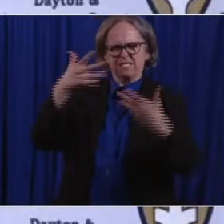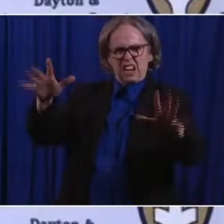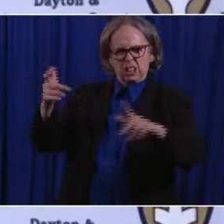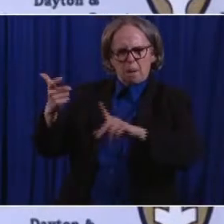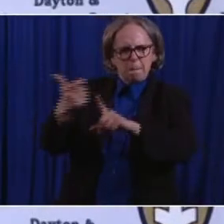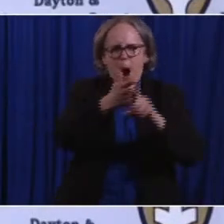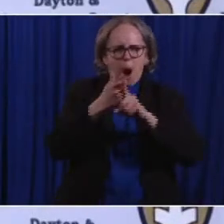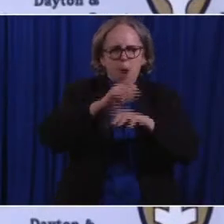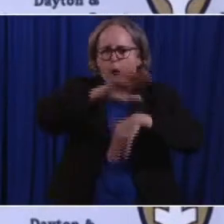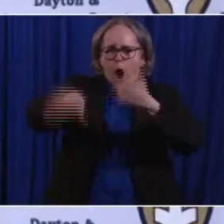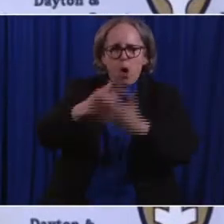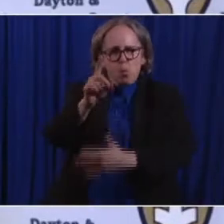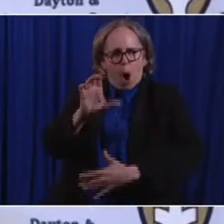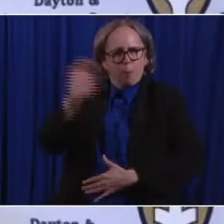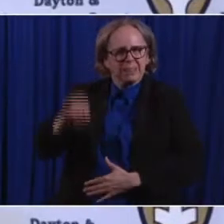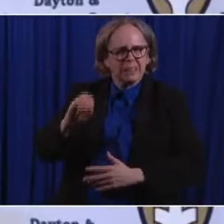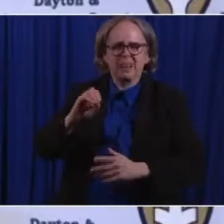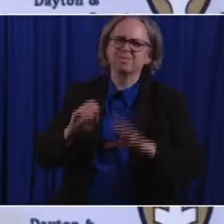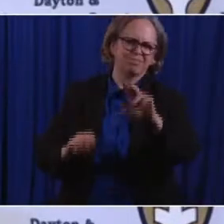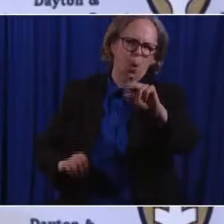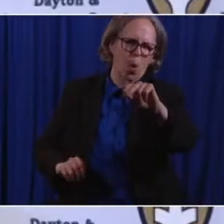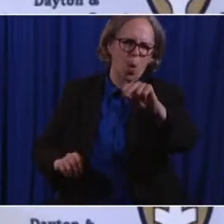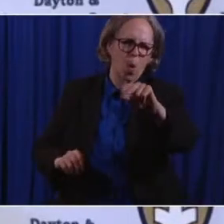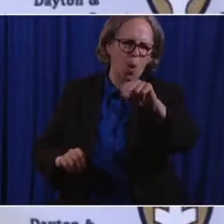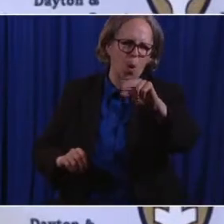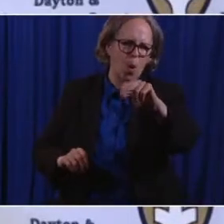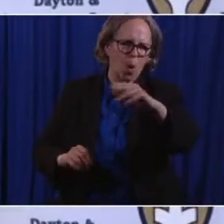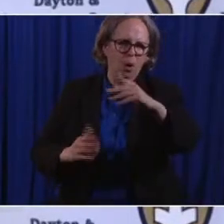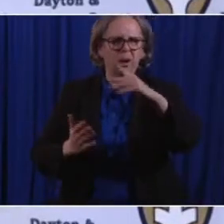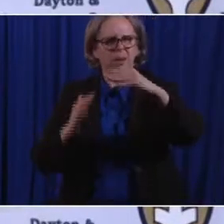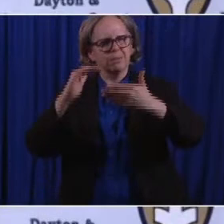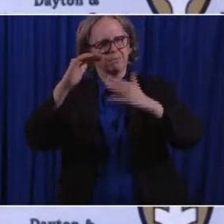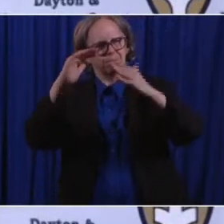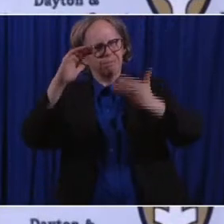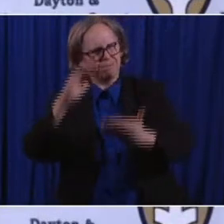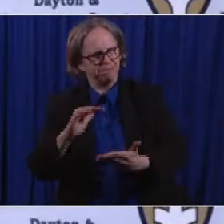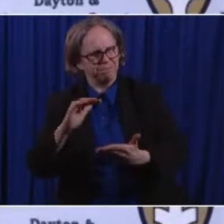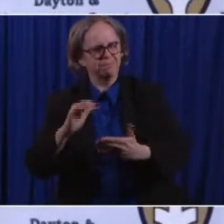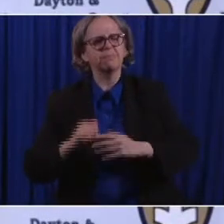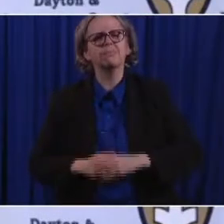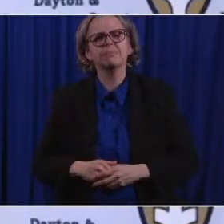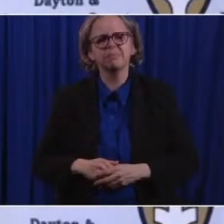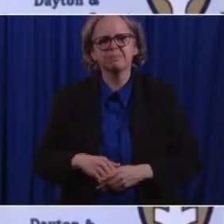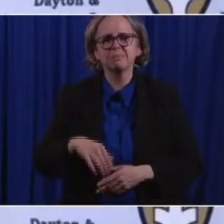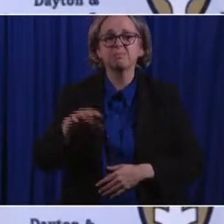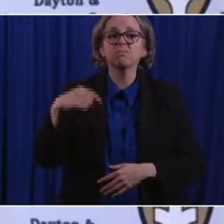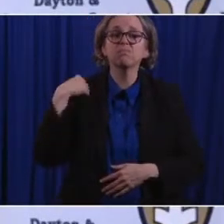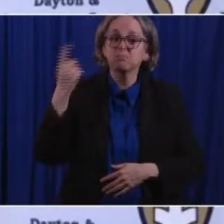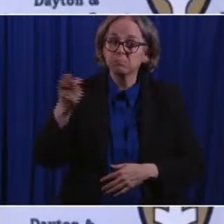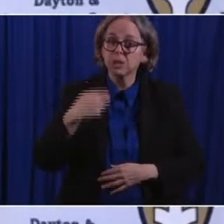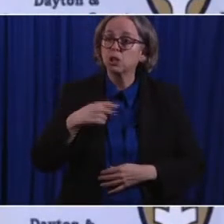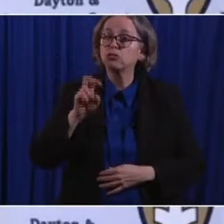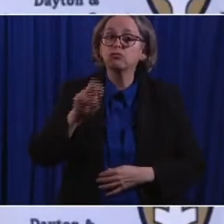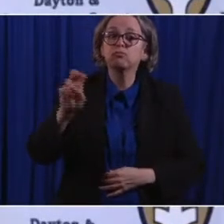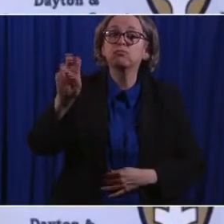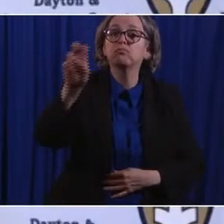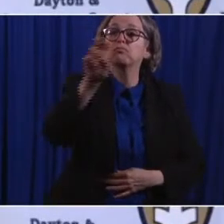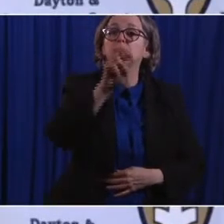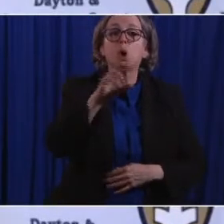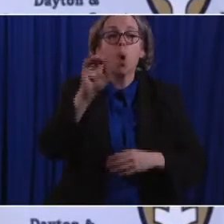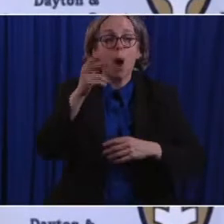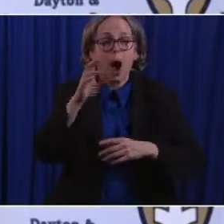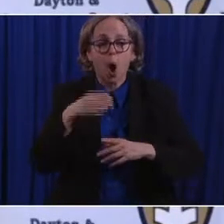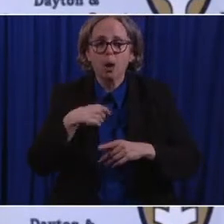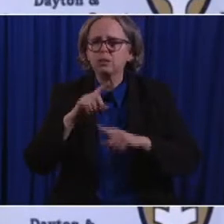my experience has been, as I've traveled around the state, and Fran, I've talked to people, is that they're influenced by their